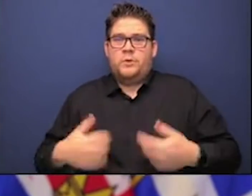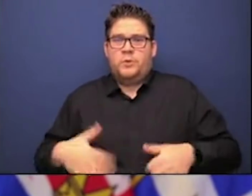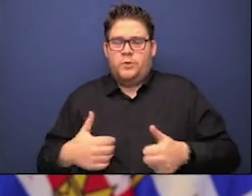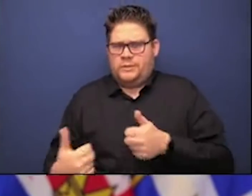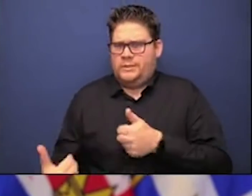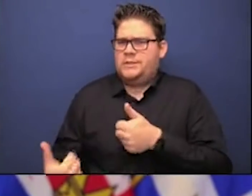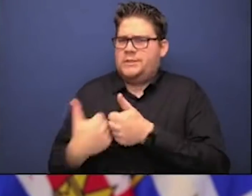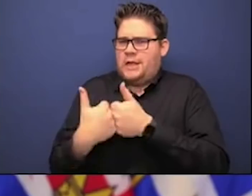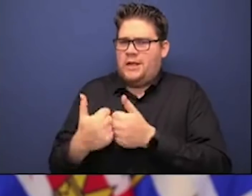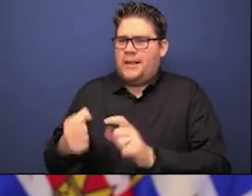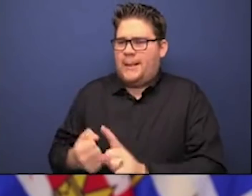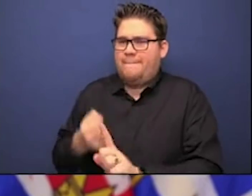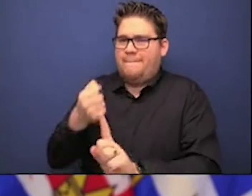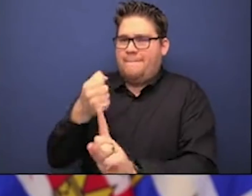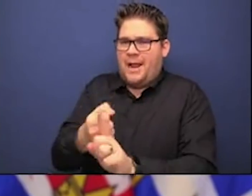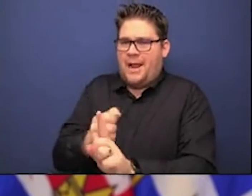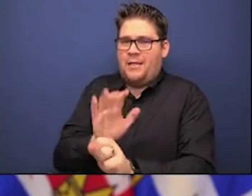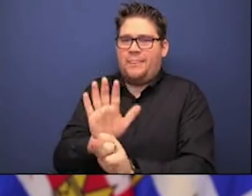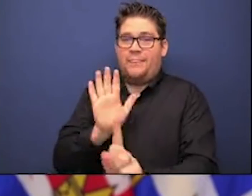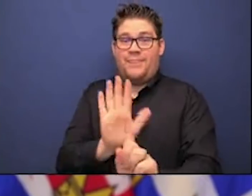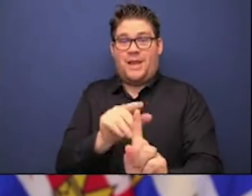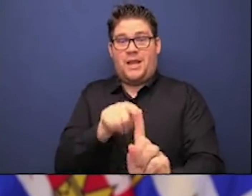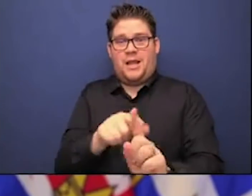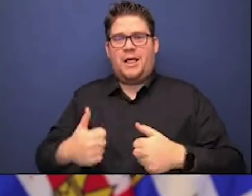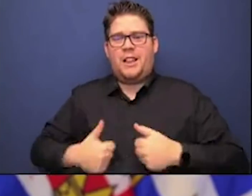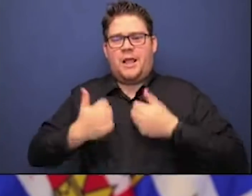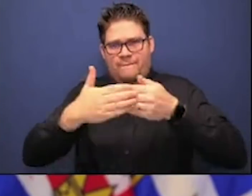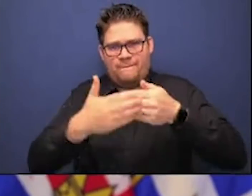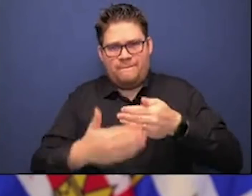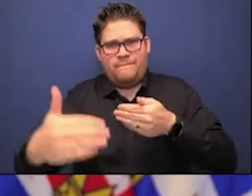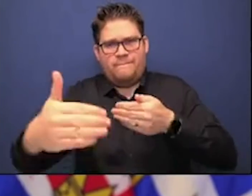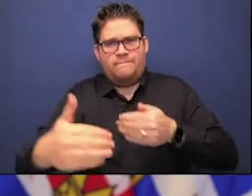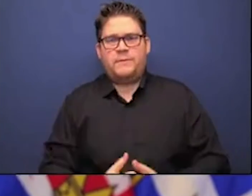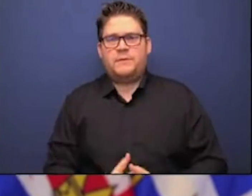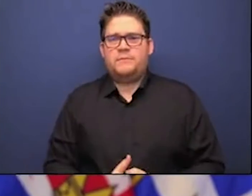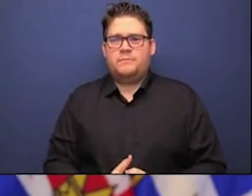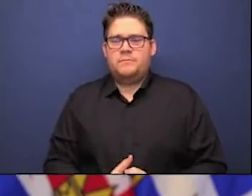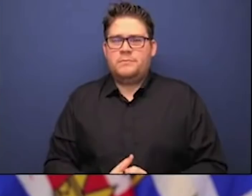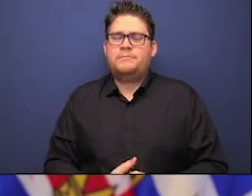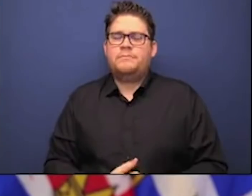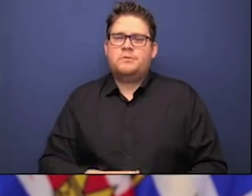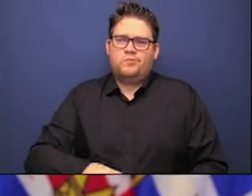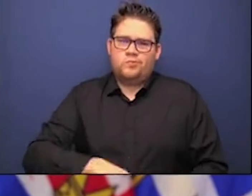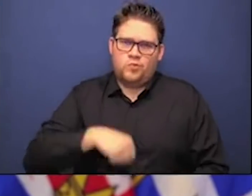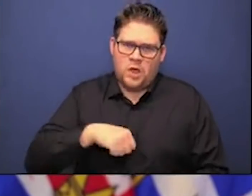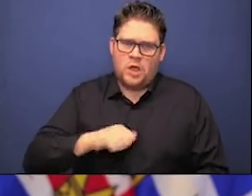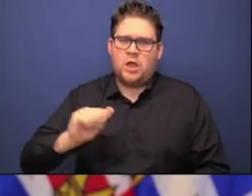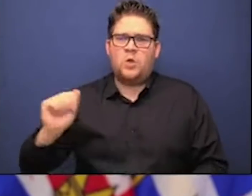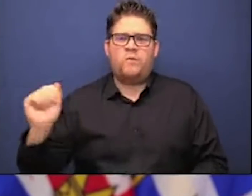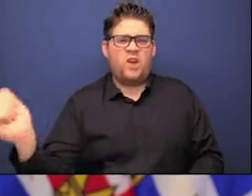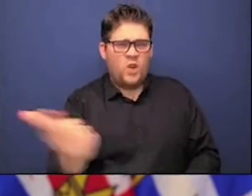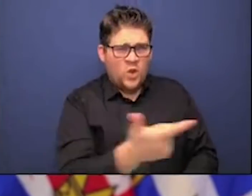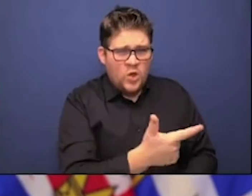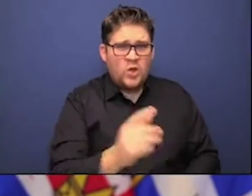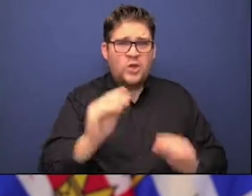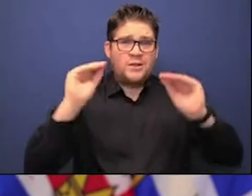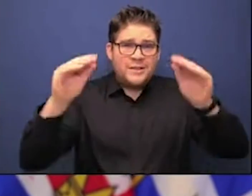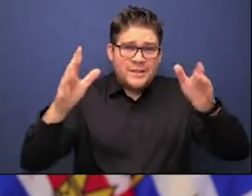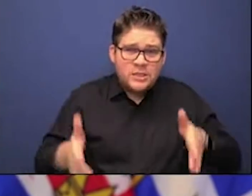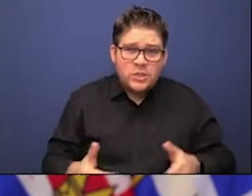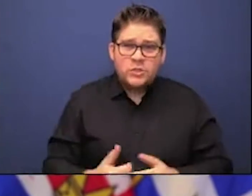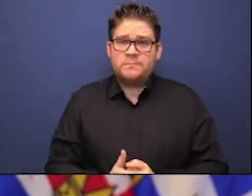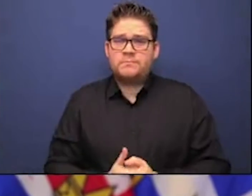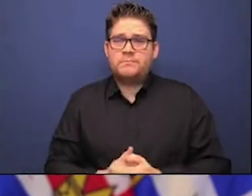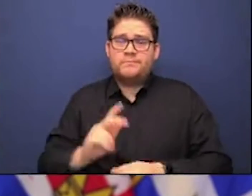Having said that, I am so proud of the educators, administrators, and staff who've done an amazing job at making this